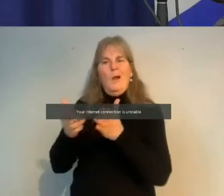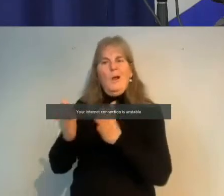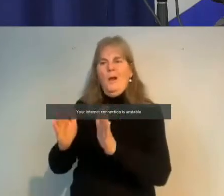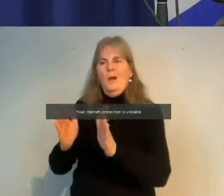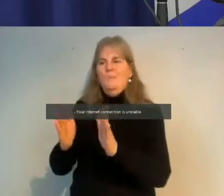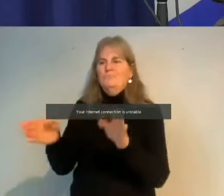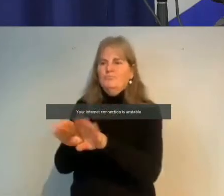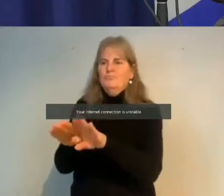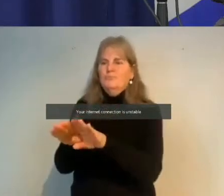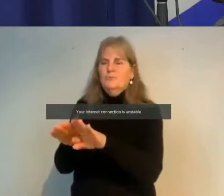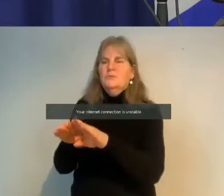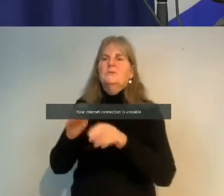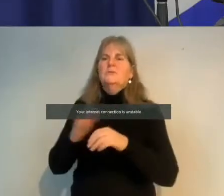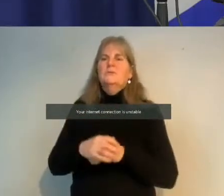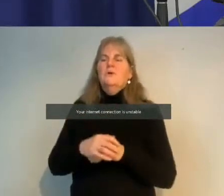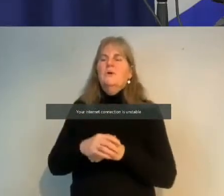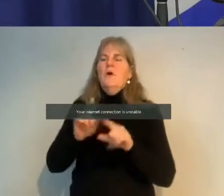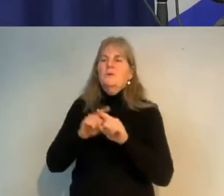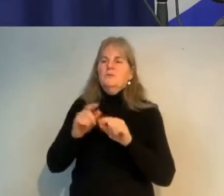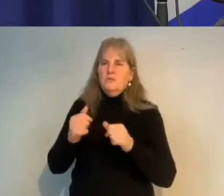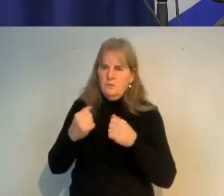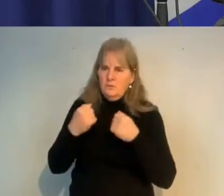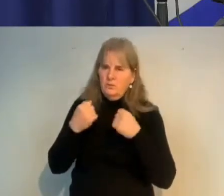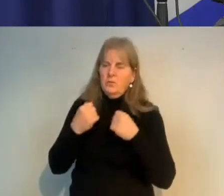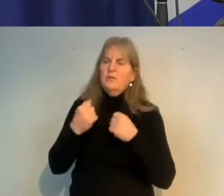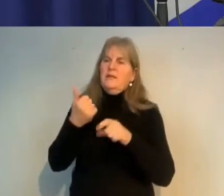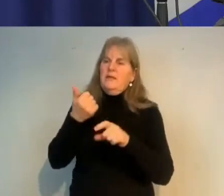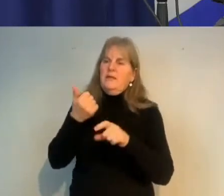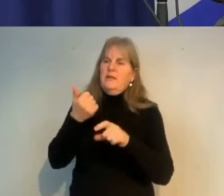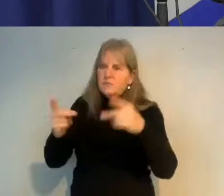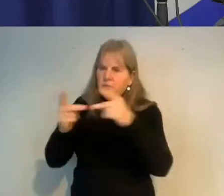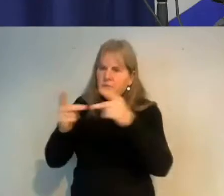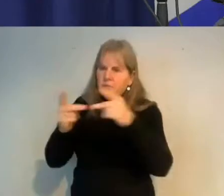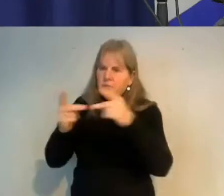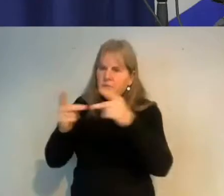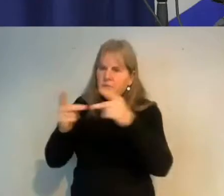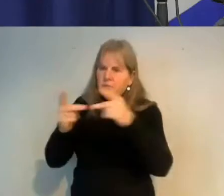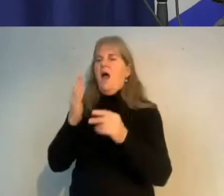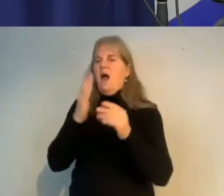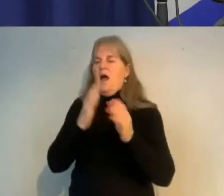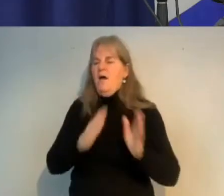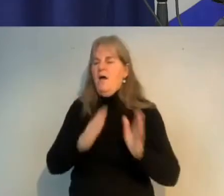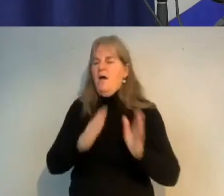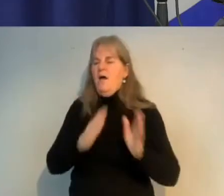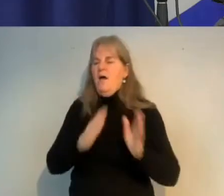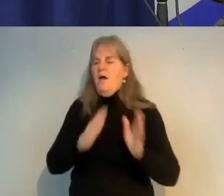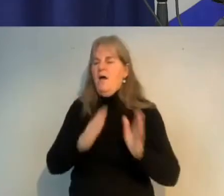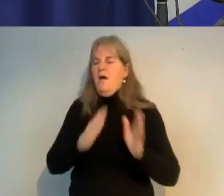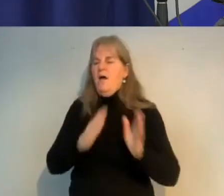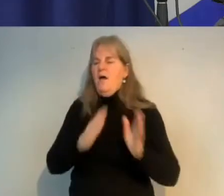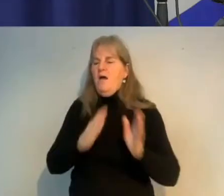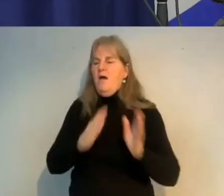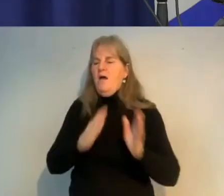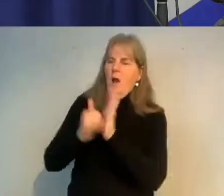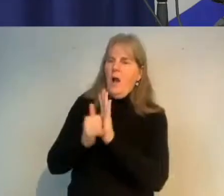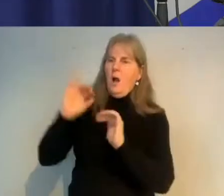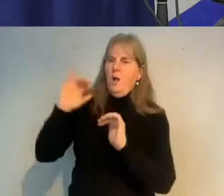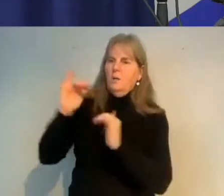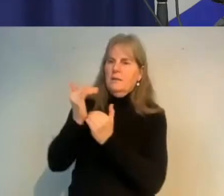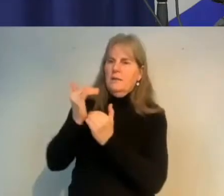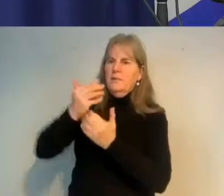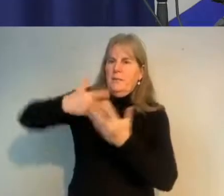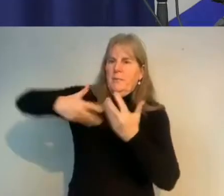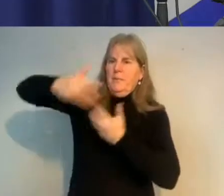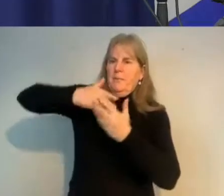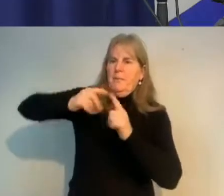operational plans in place to show how they will go about limiting close contact between people and keeping their employees and